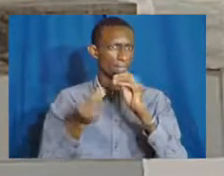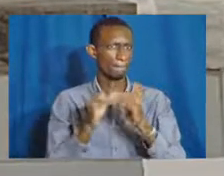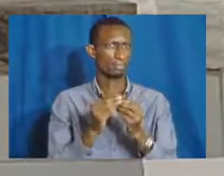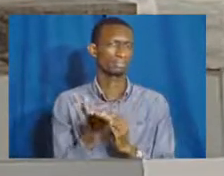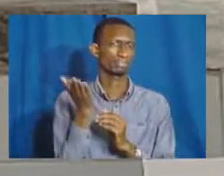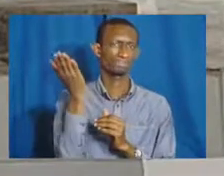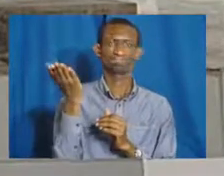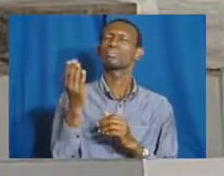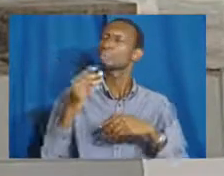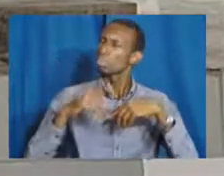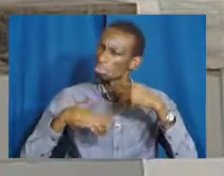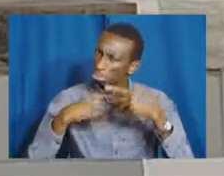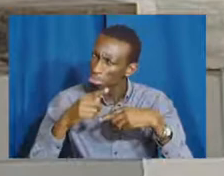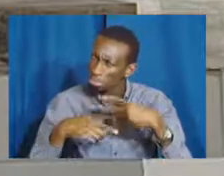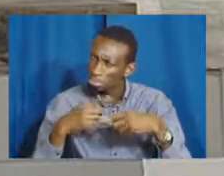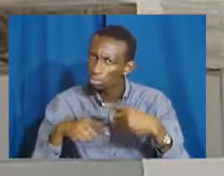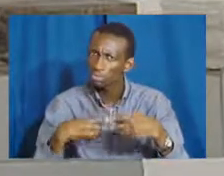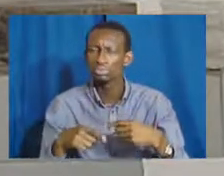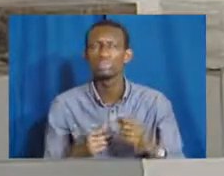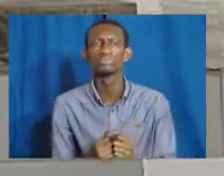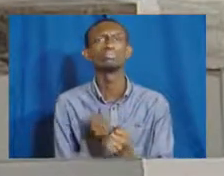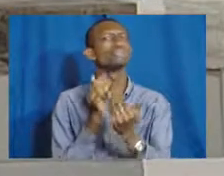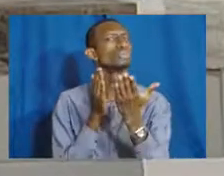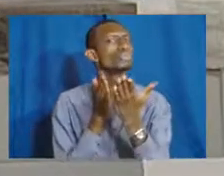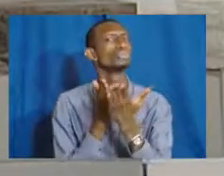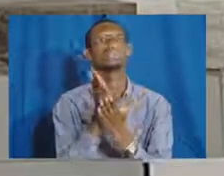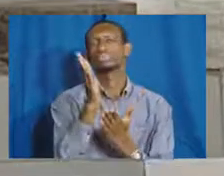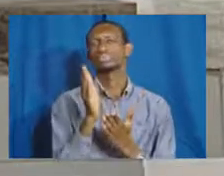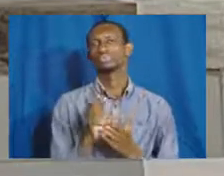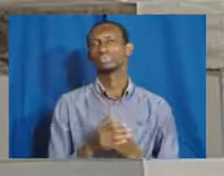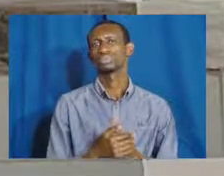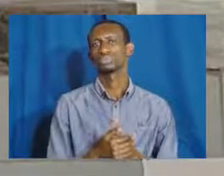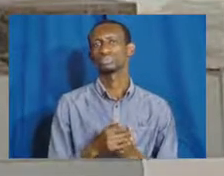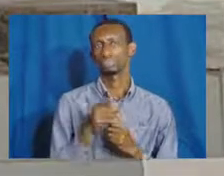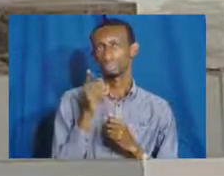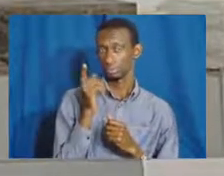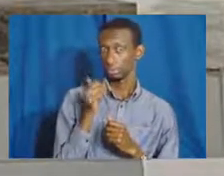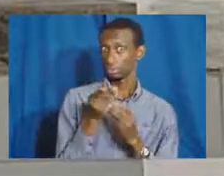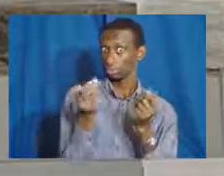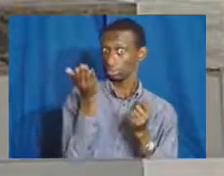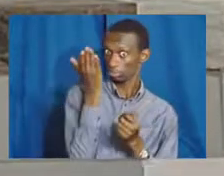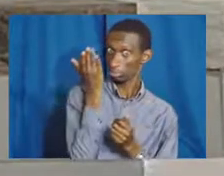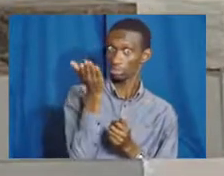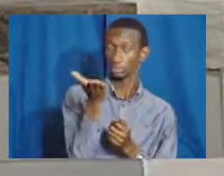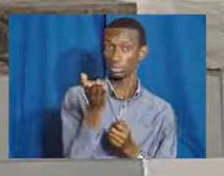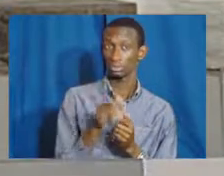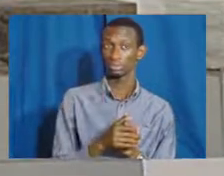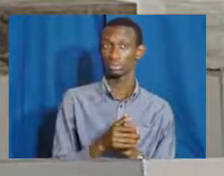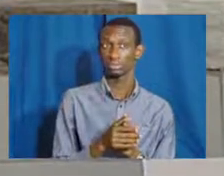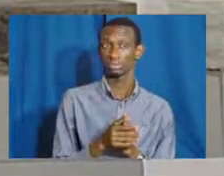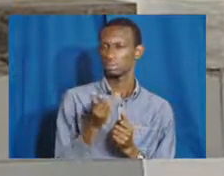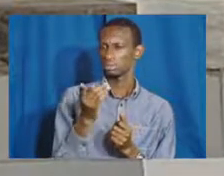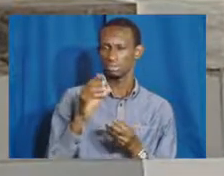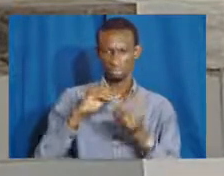This is always true. The set of solution is the set of